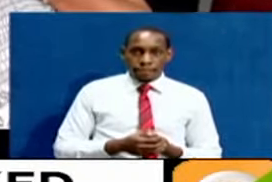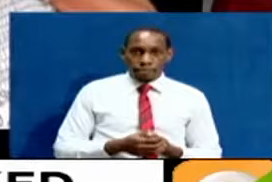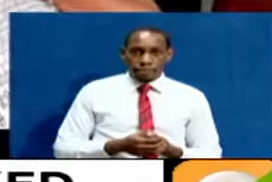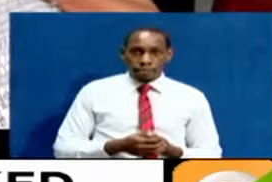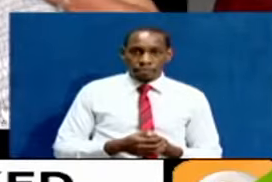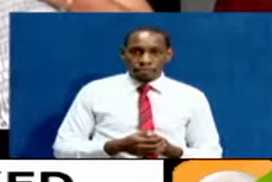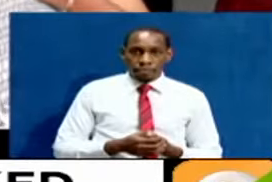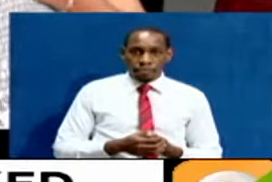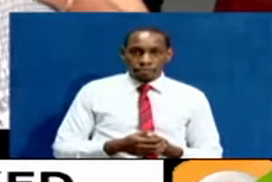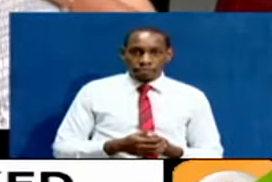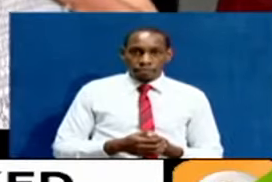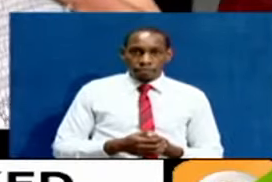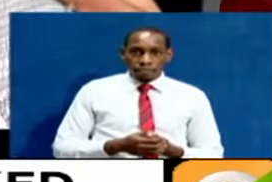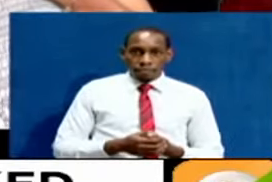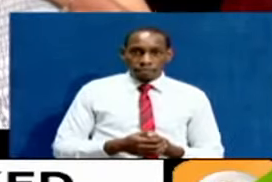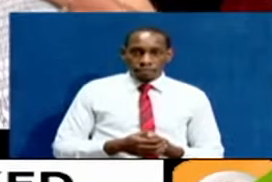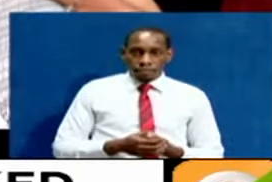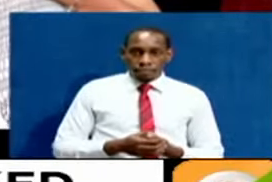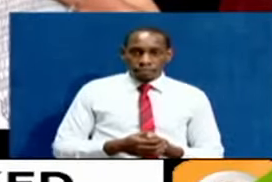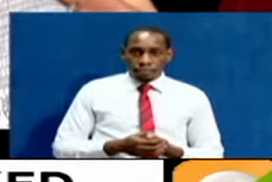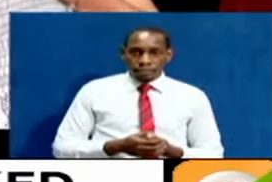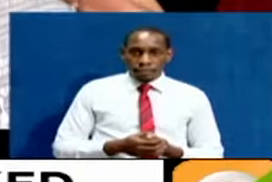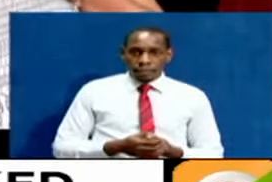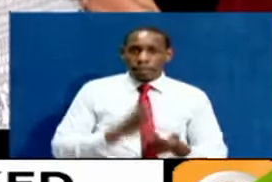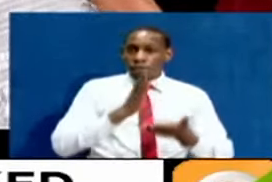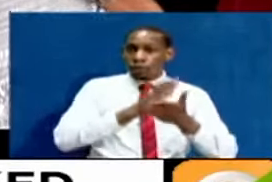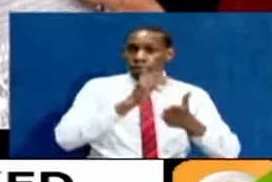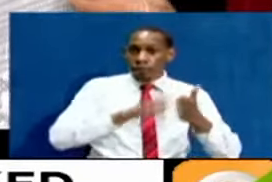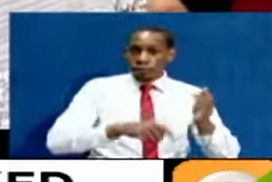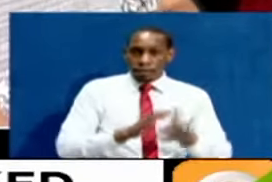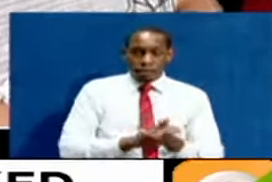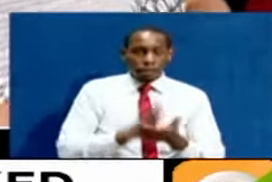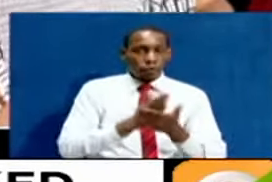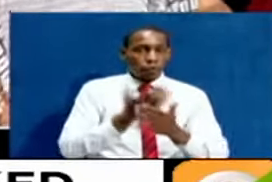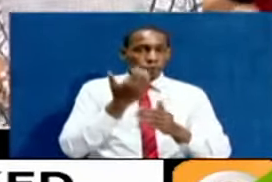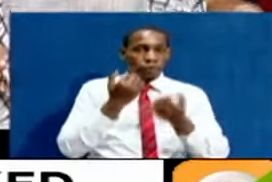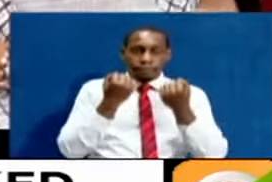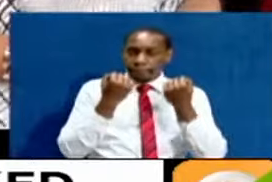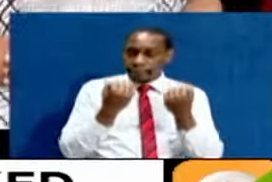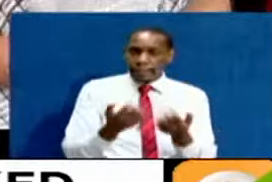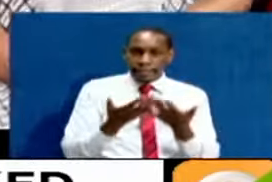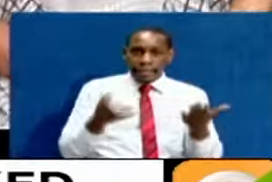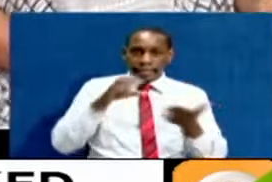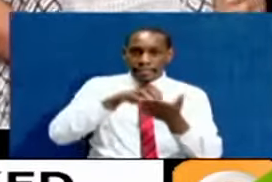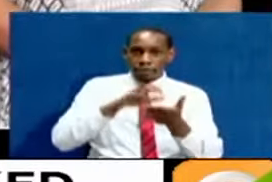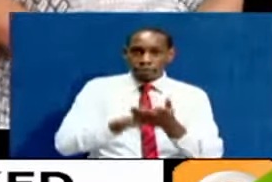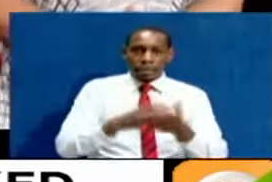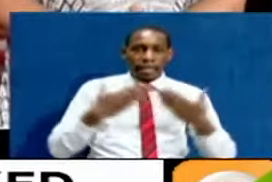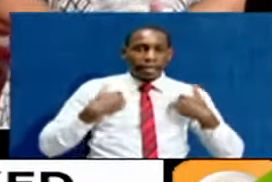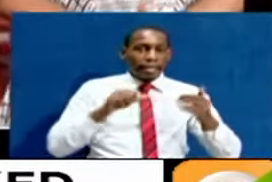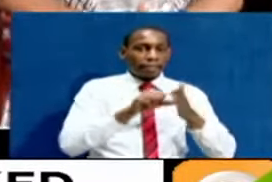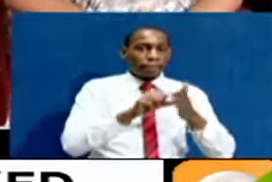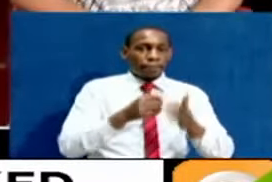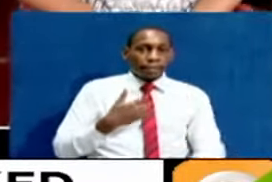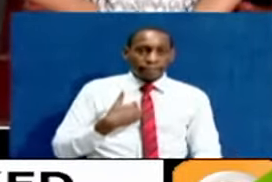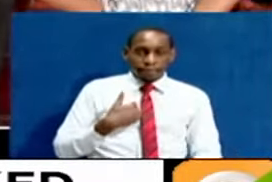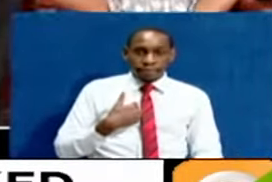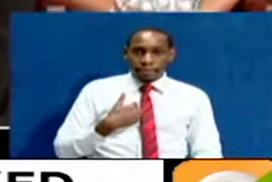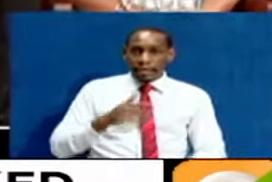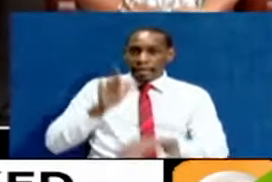movements, another few months from now? So the truth is, it's going to be difficult either way. You have a health crisis causing